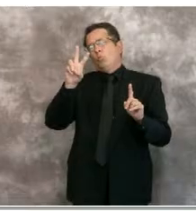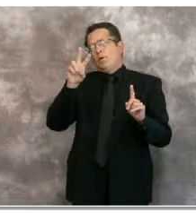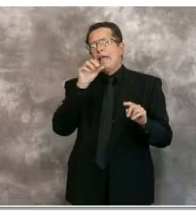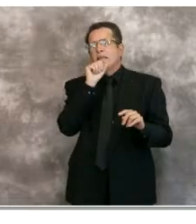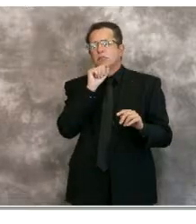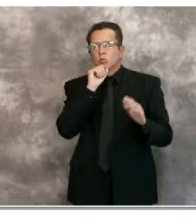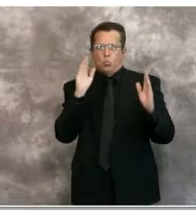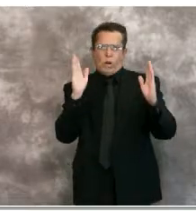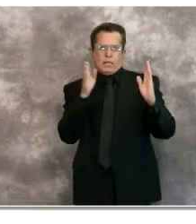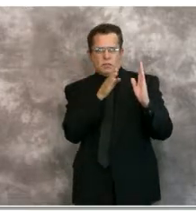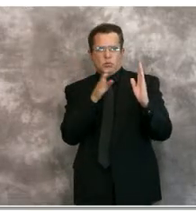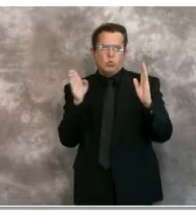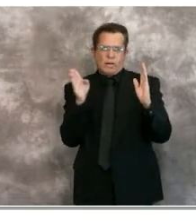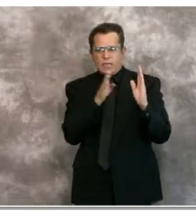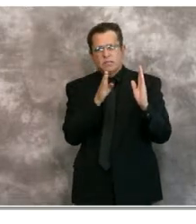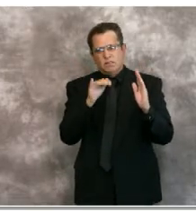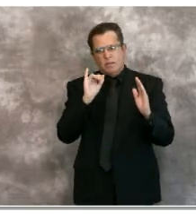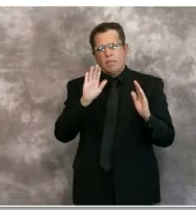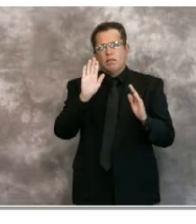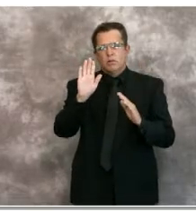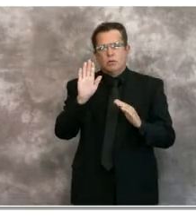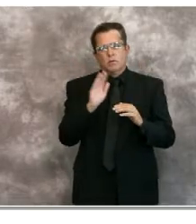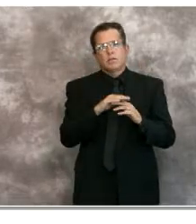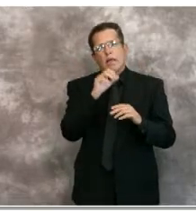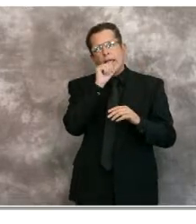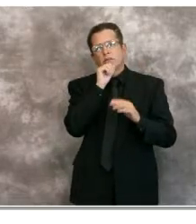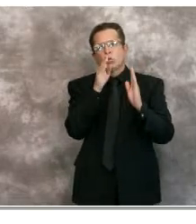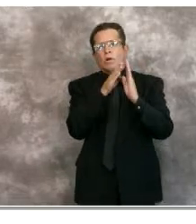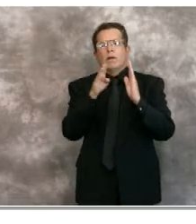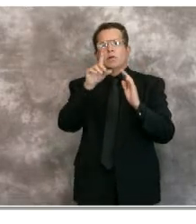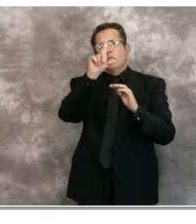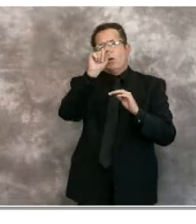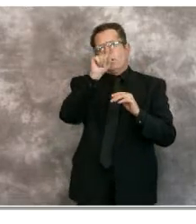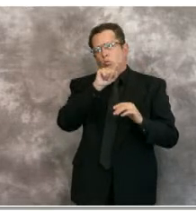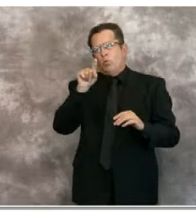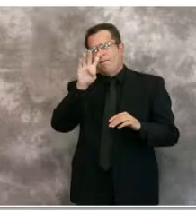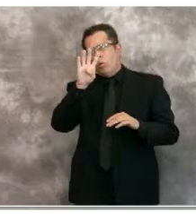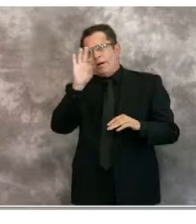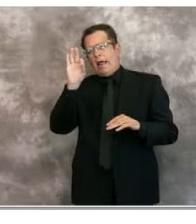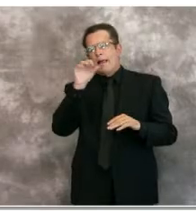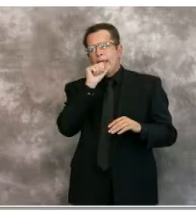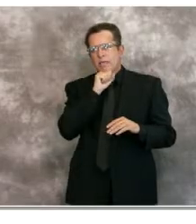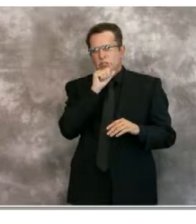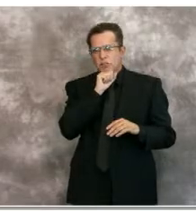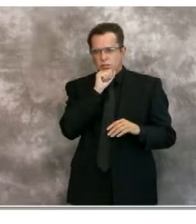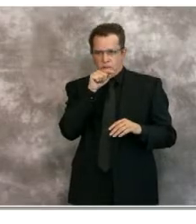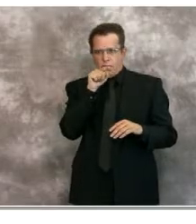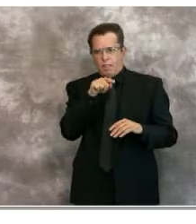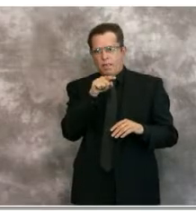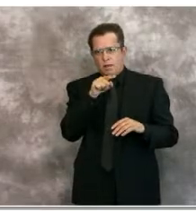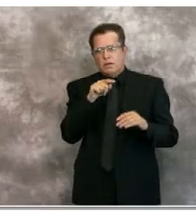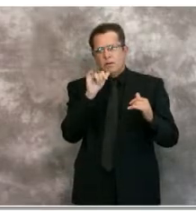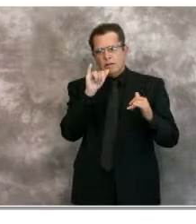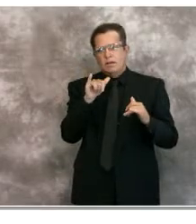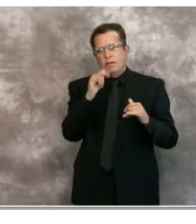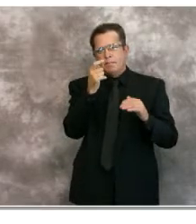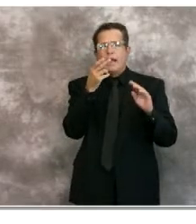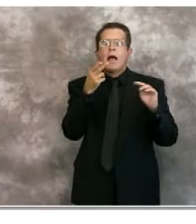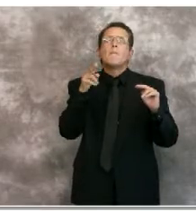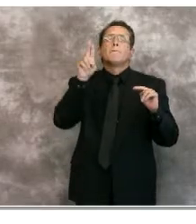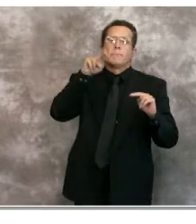age. The age range of 20 to 49 years of age is ever so slightly inching